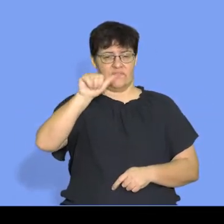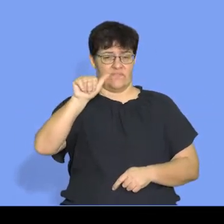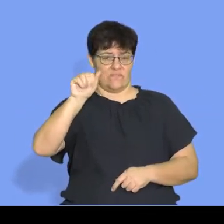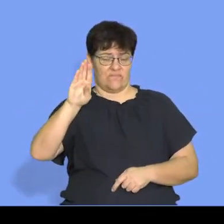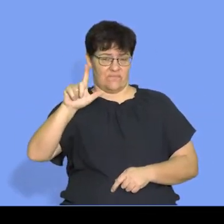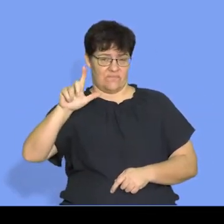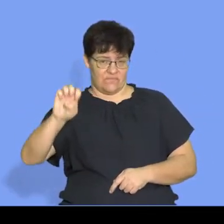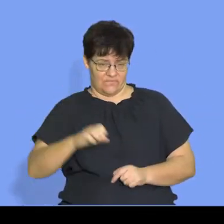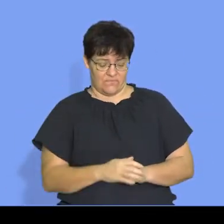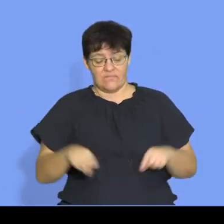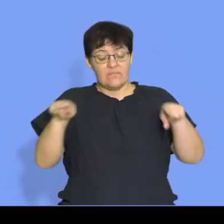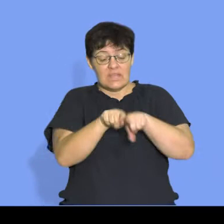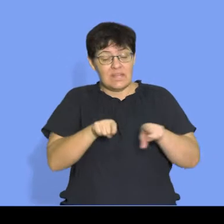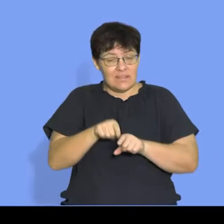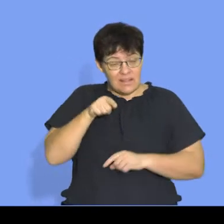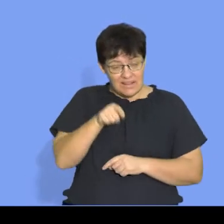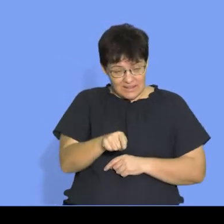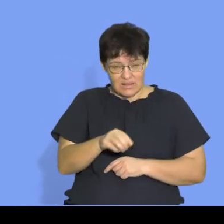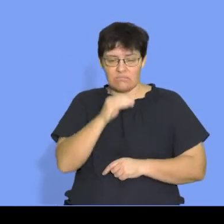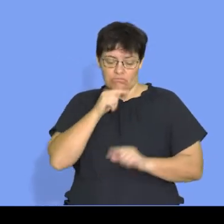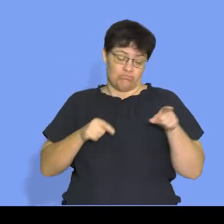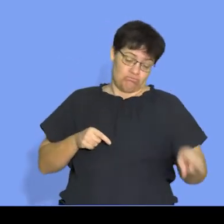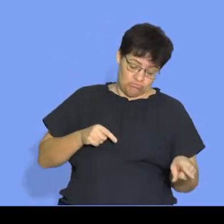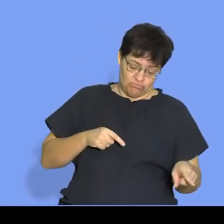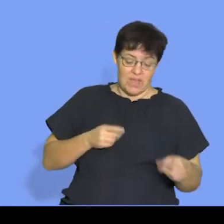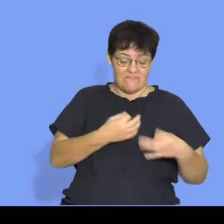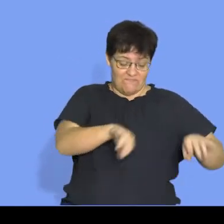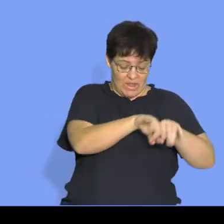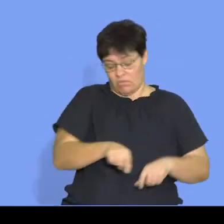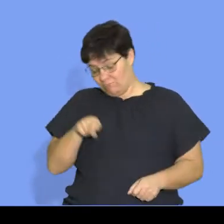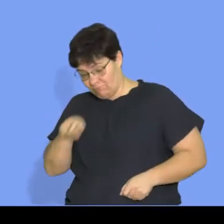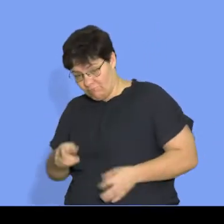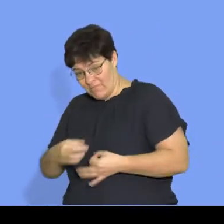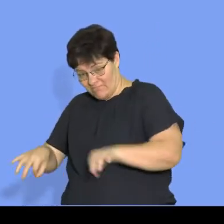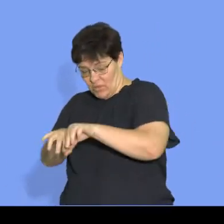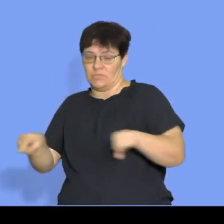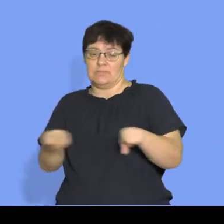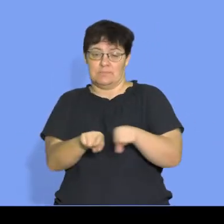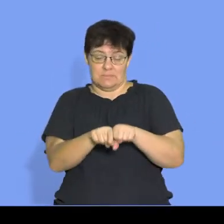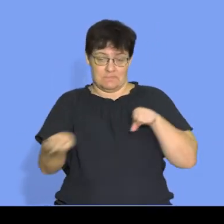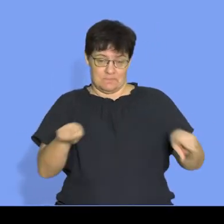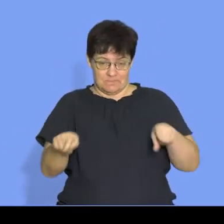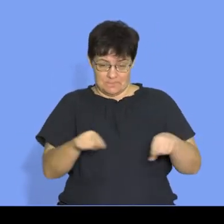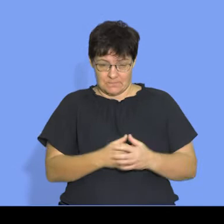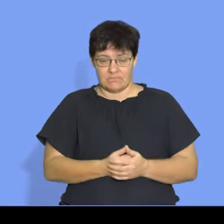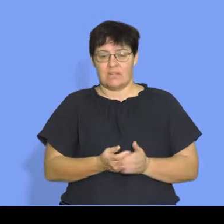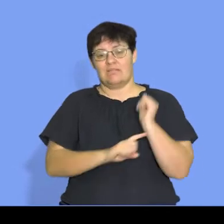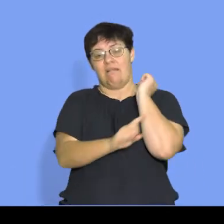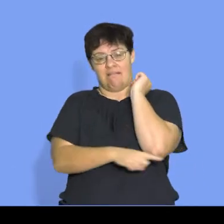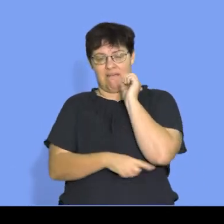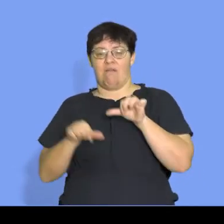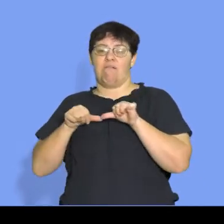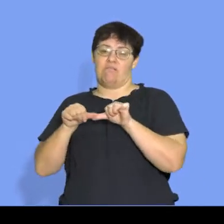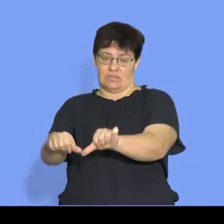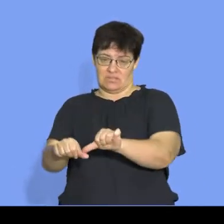be what tells us that one side has the same value as the other side. Lastly, we have a constant. Now